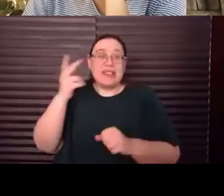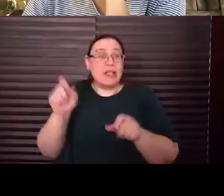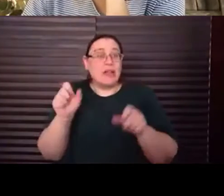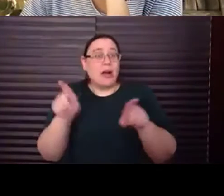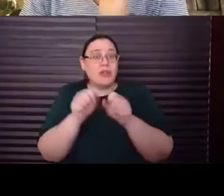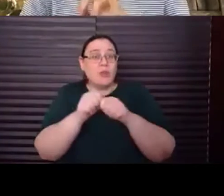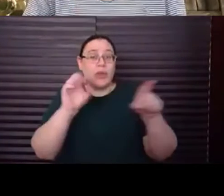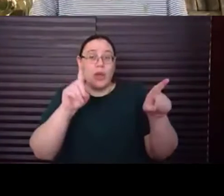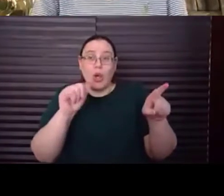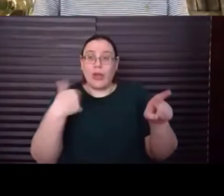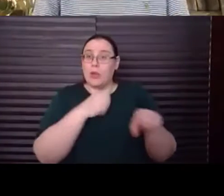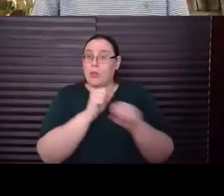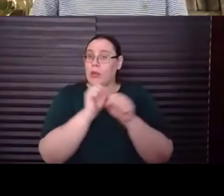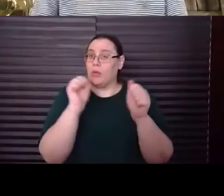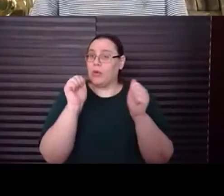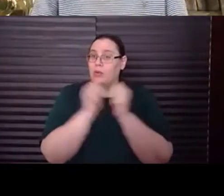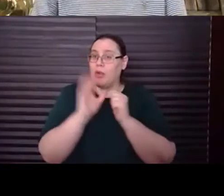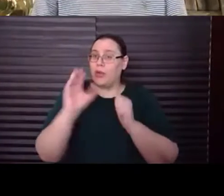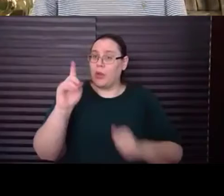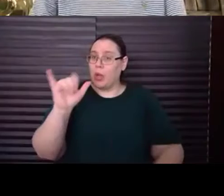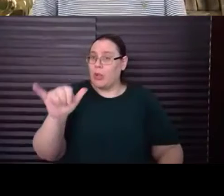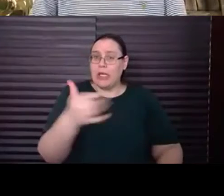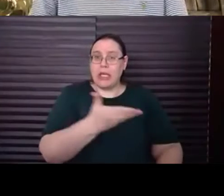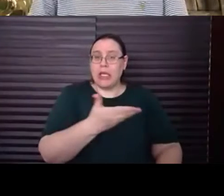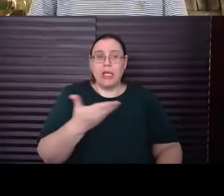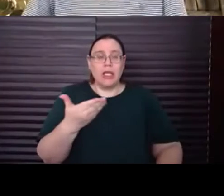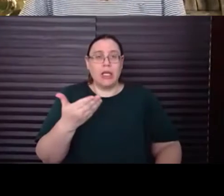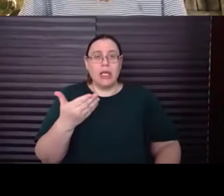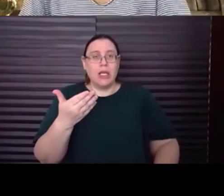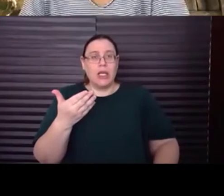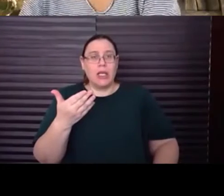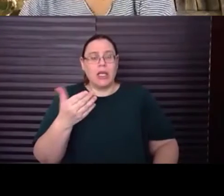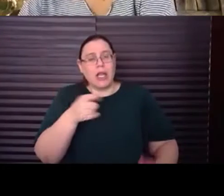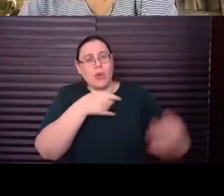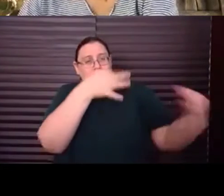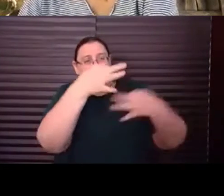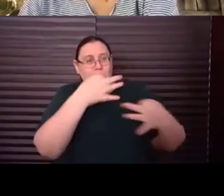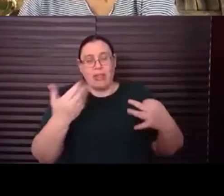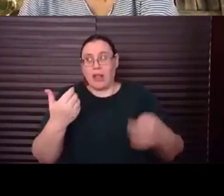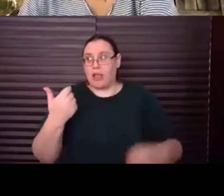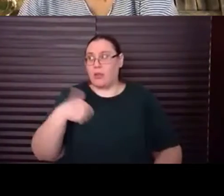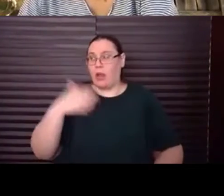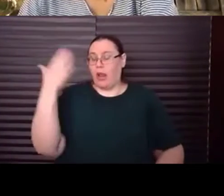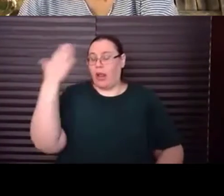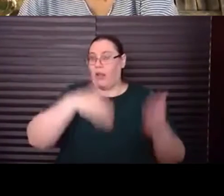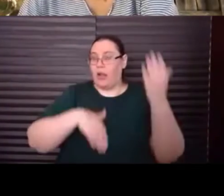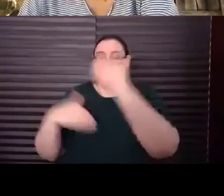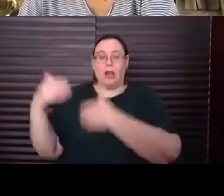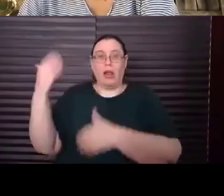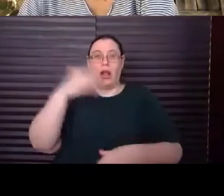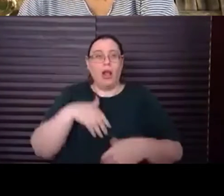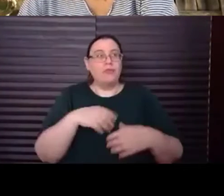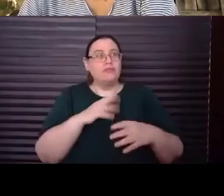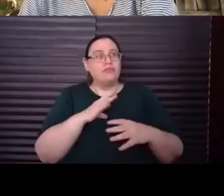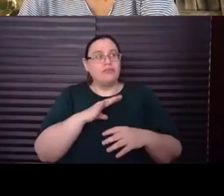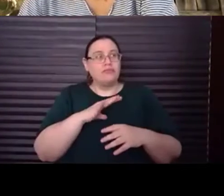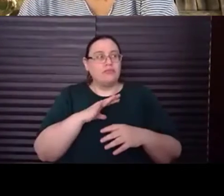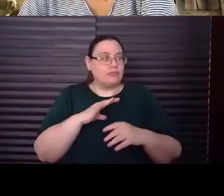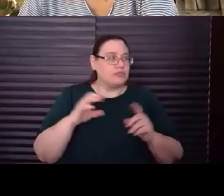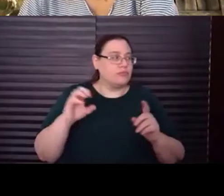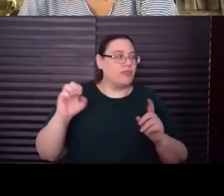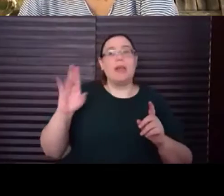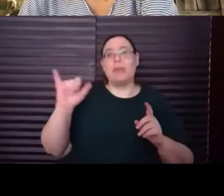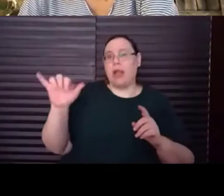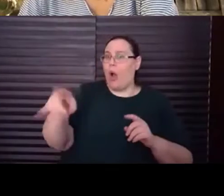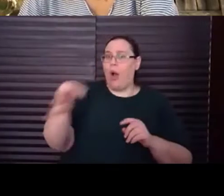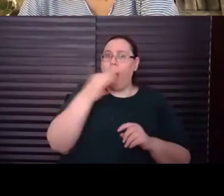Cody, when we worked with Cody, it was just like, wow, like he was pointing out things that we didn't even see. Like it was so amazing. He was like, very